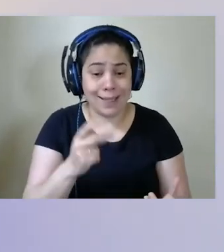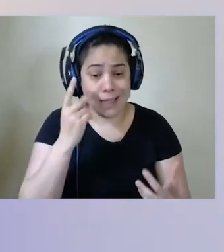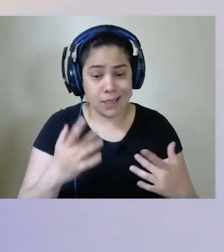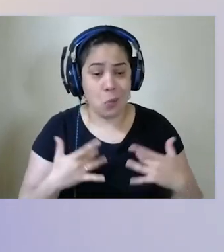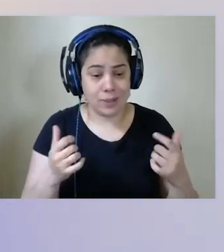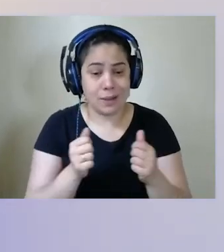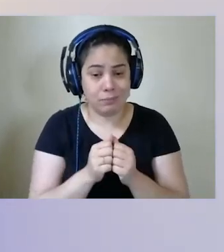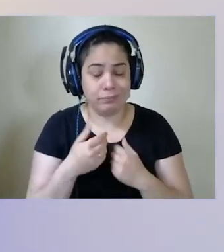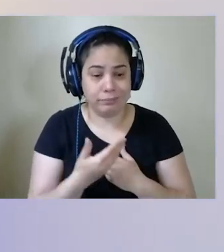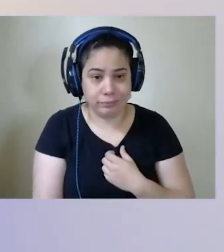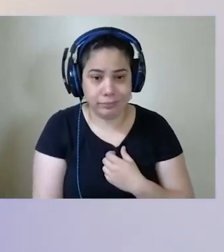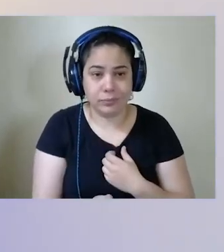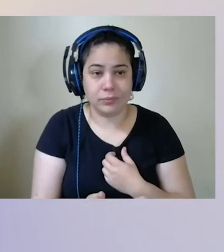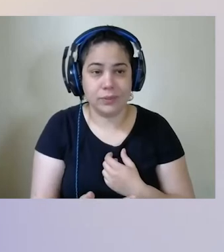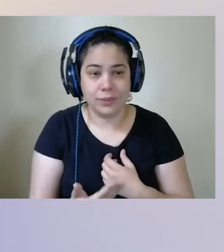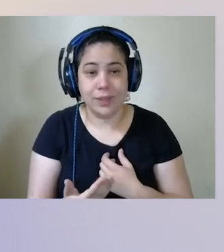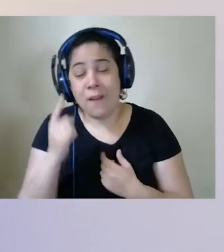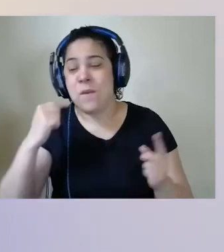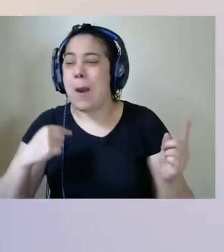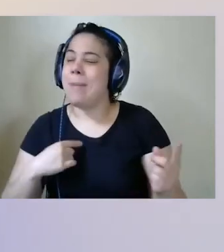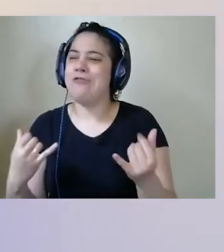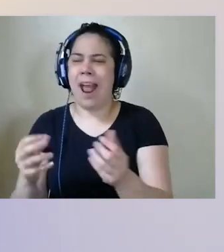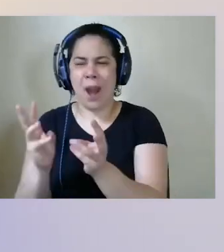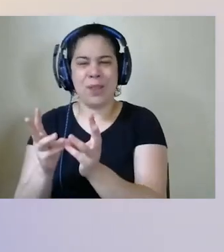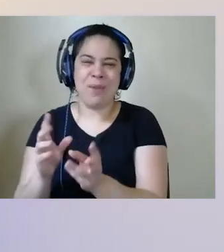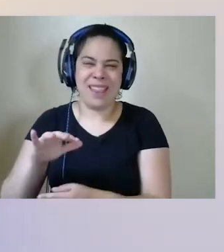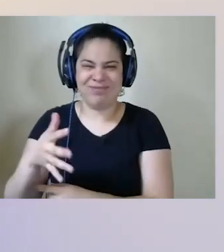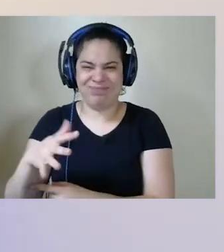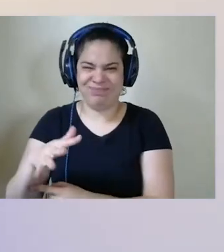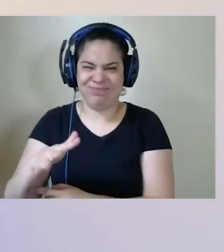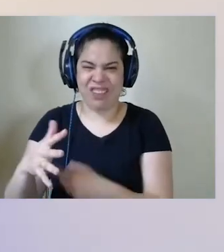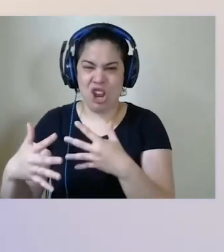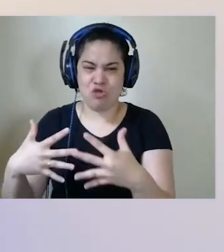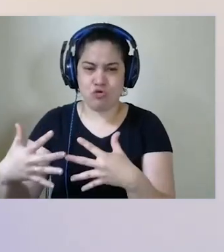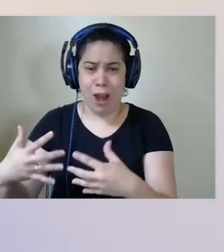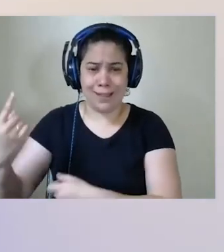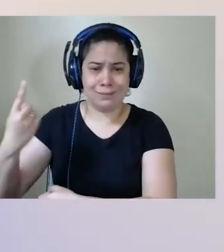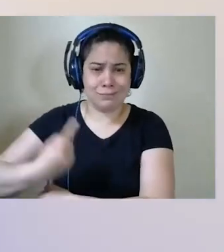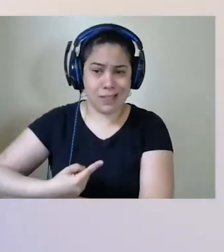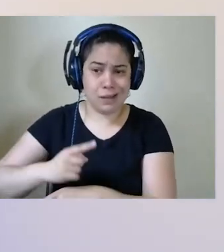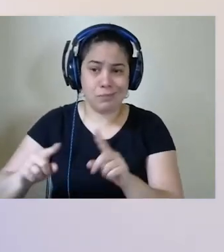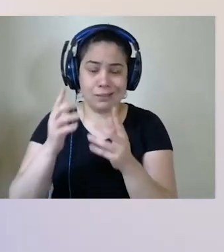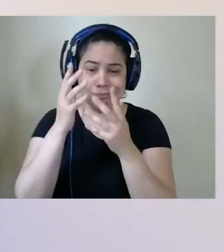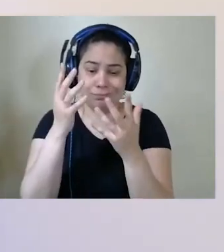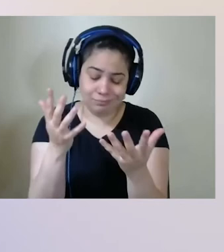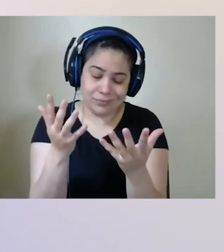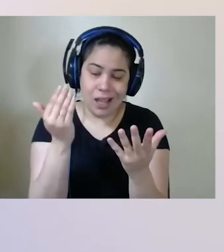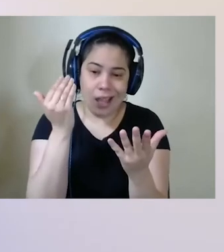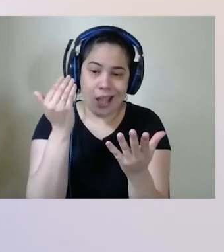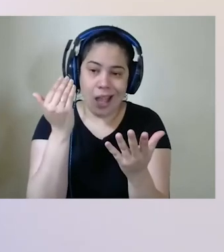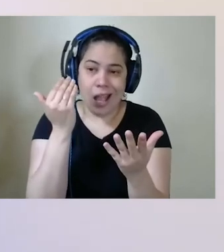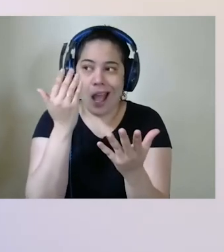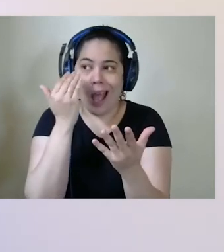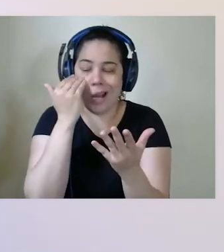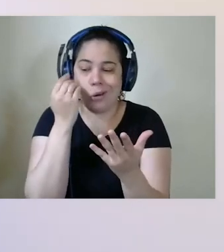not, I'm making this grayer for everybody, but this is the unfortunate reality of trauma. So let me show you